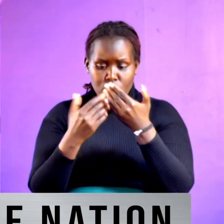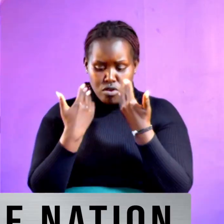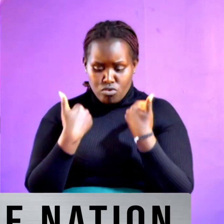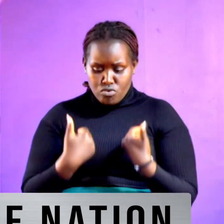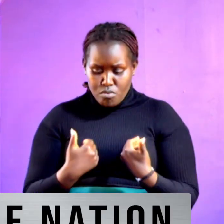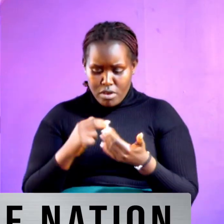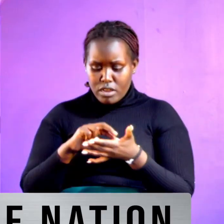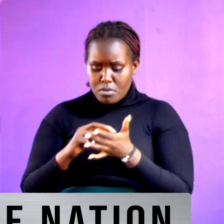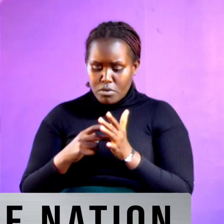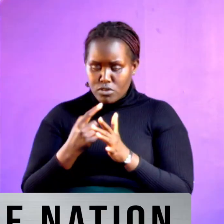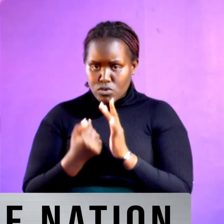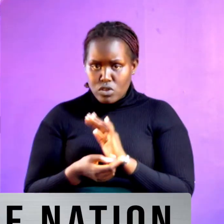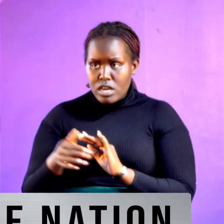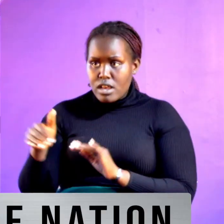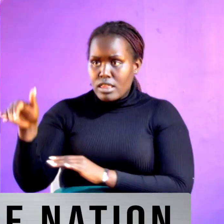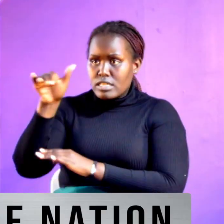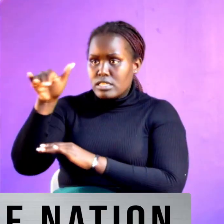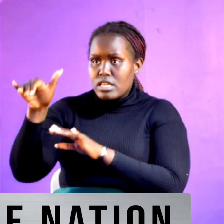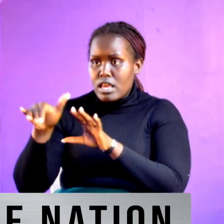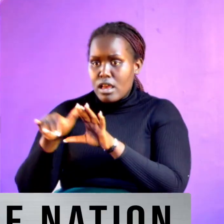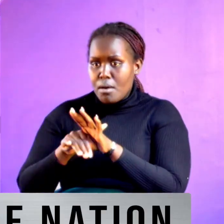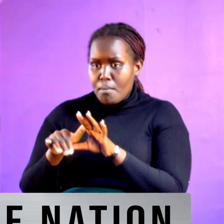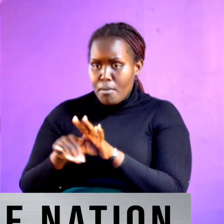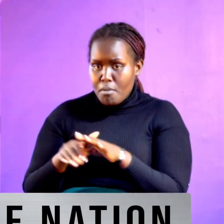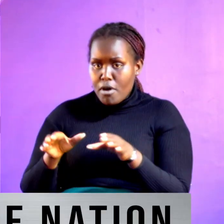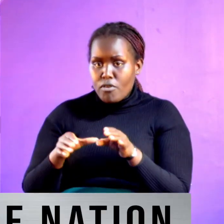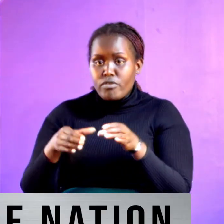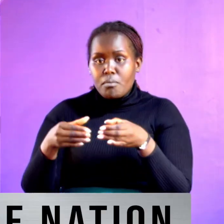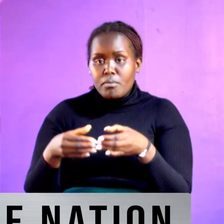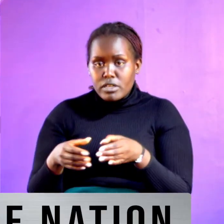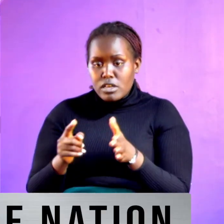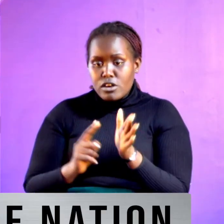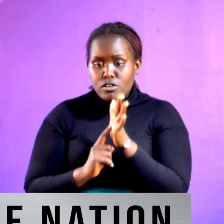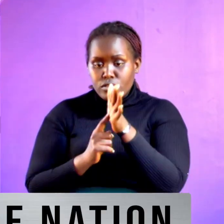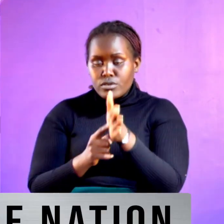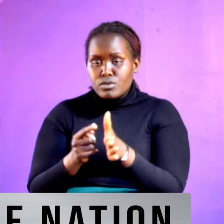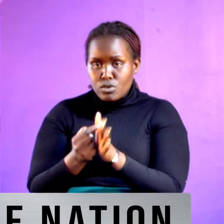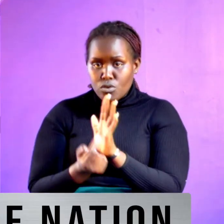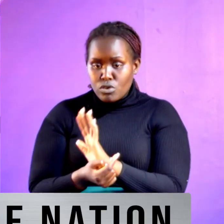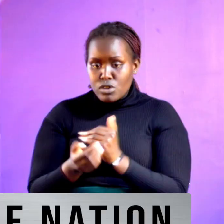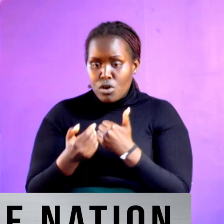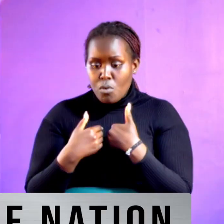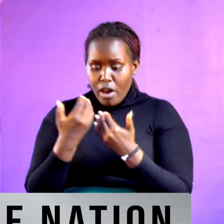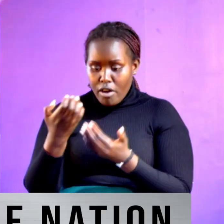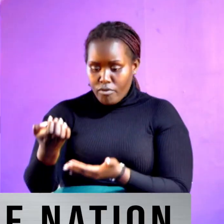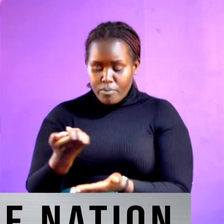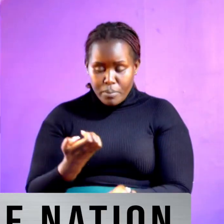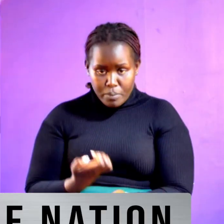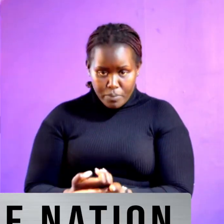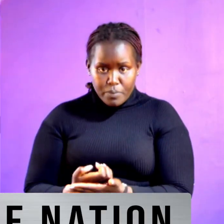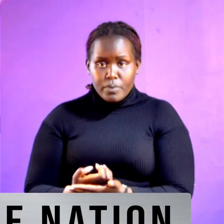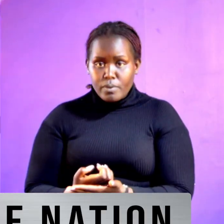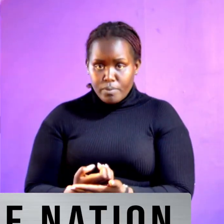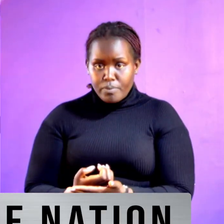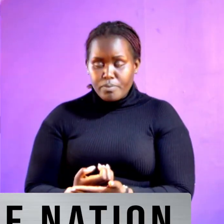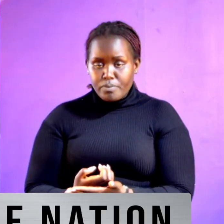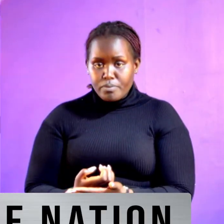senior member of the party we're speaking, right. And to show, that there's an evident,